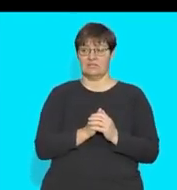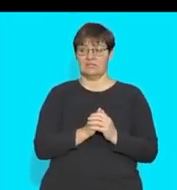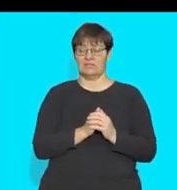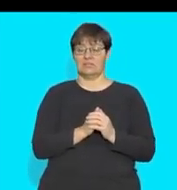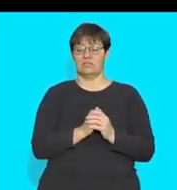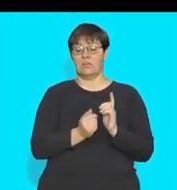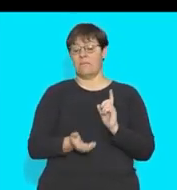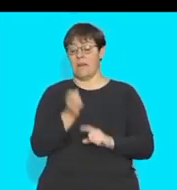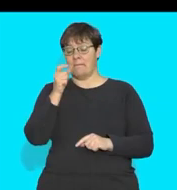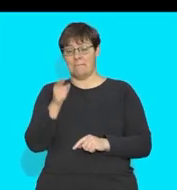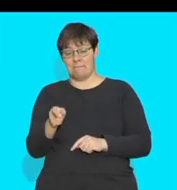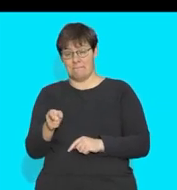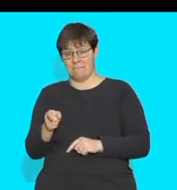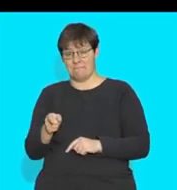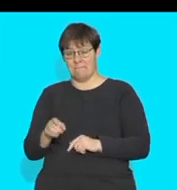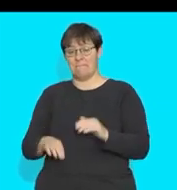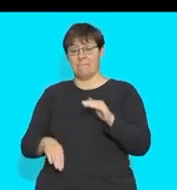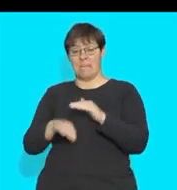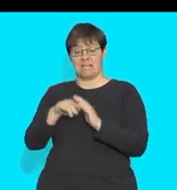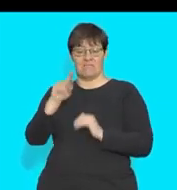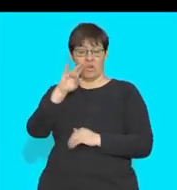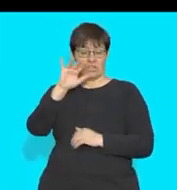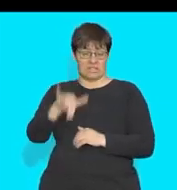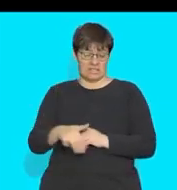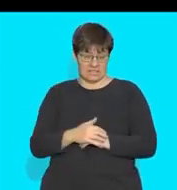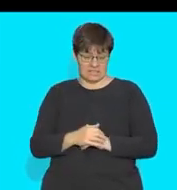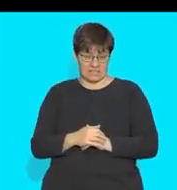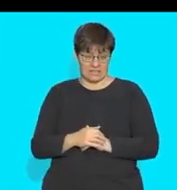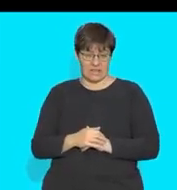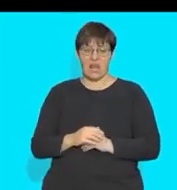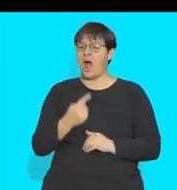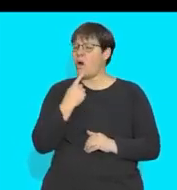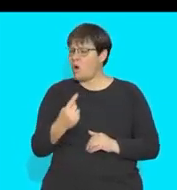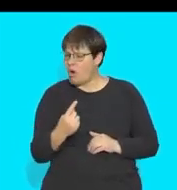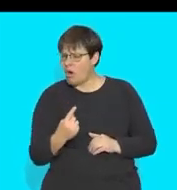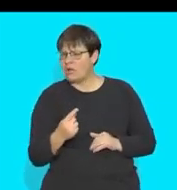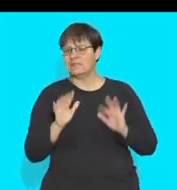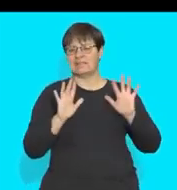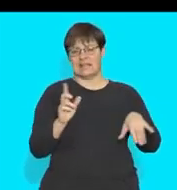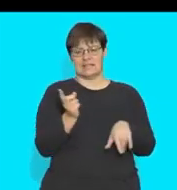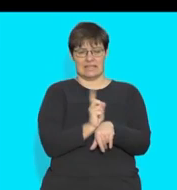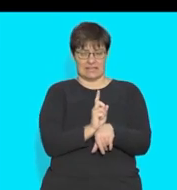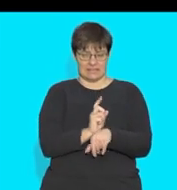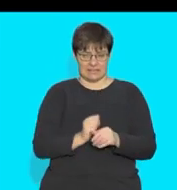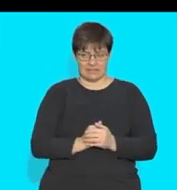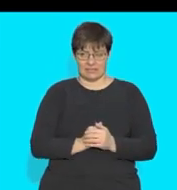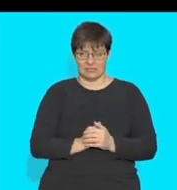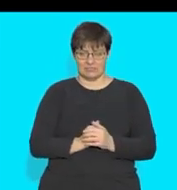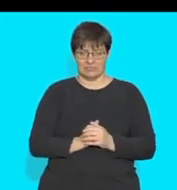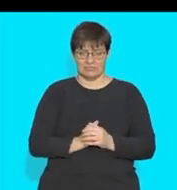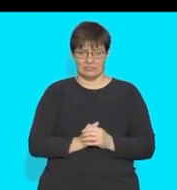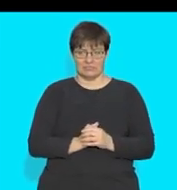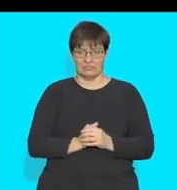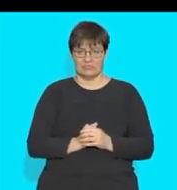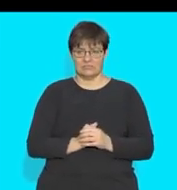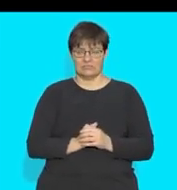to get to that maximum velocity, and it takes it 10 seconds.